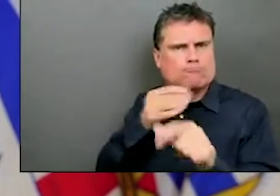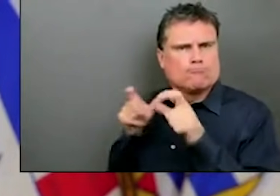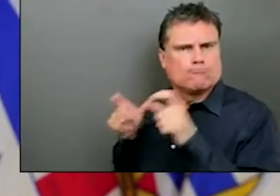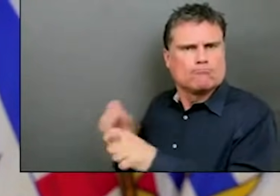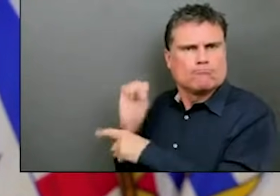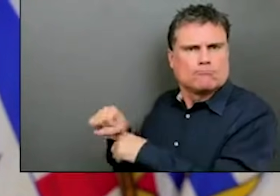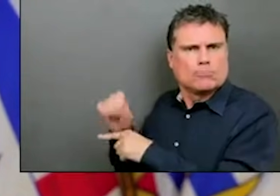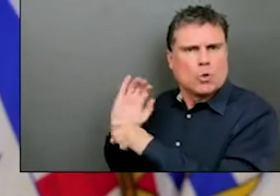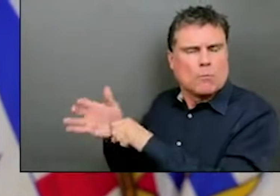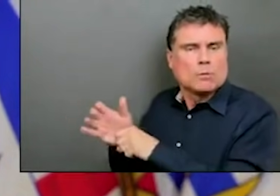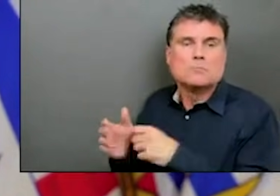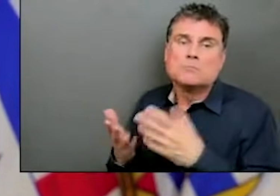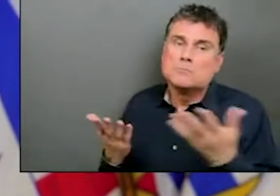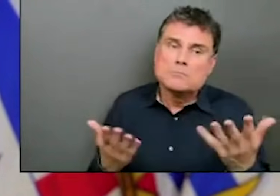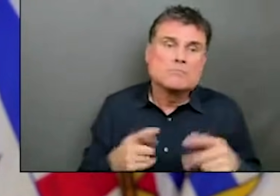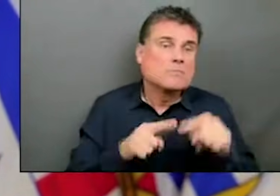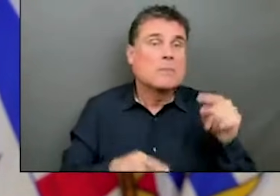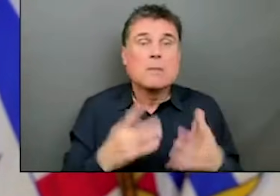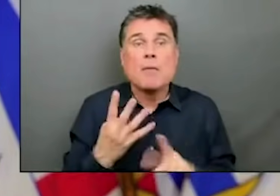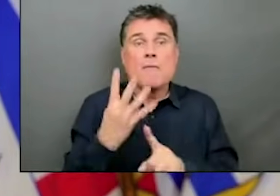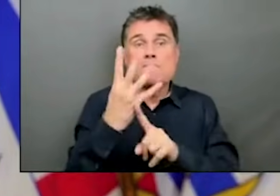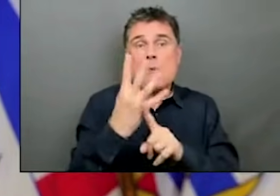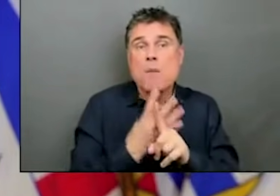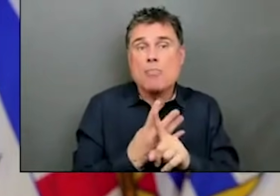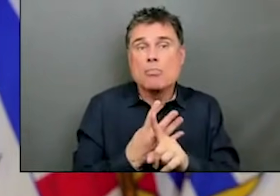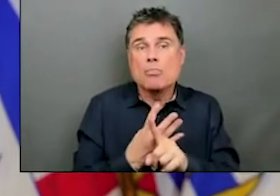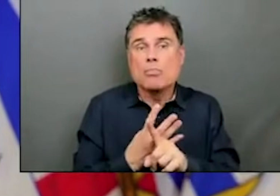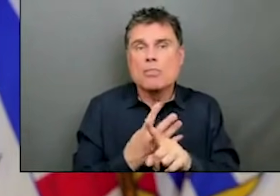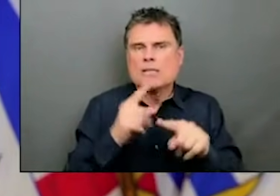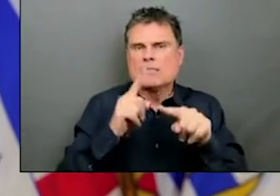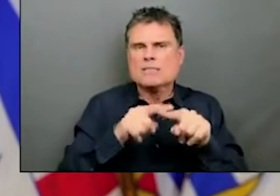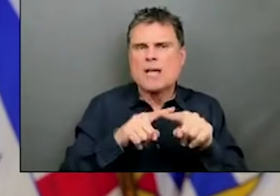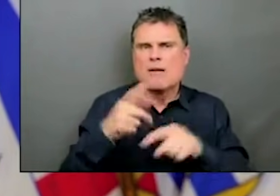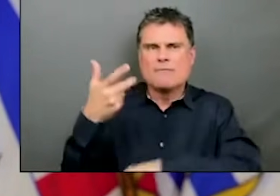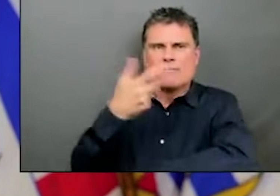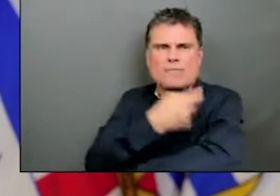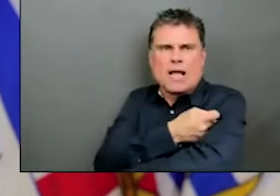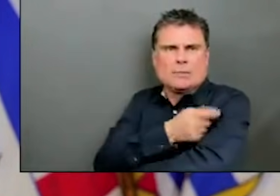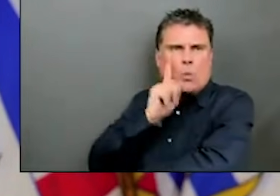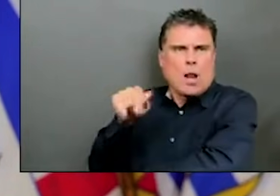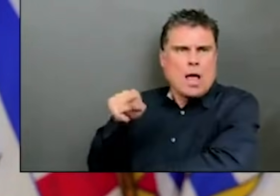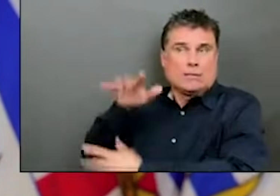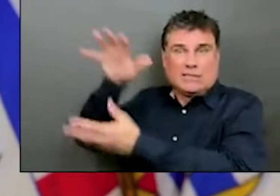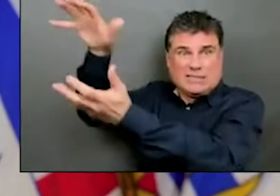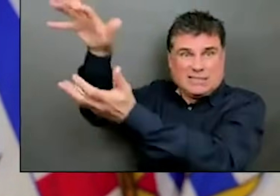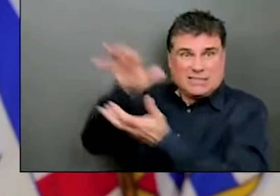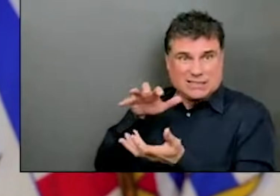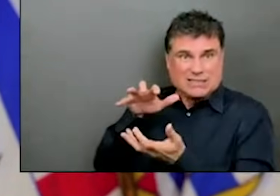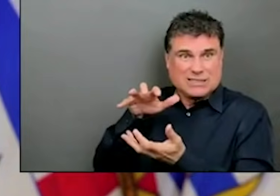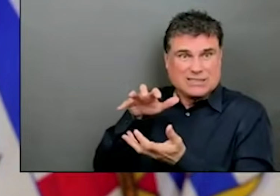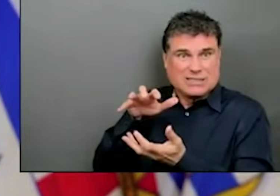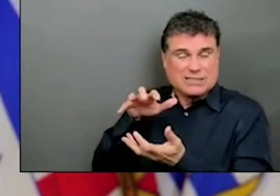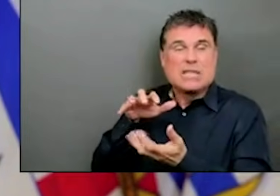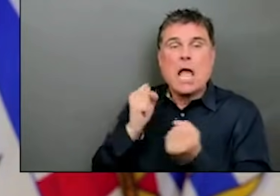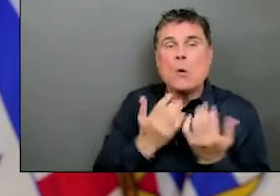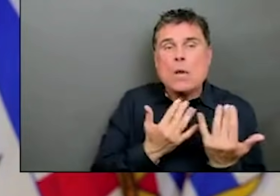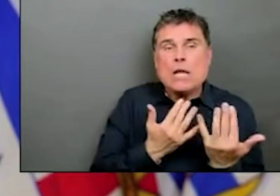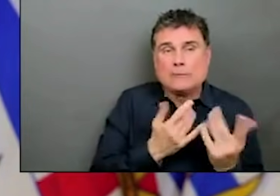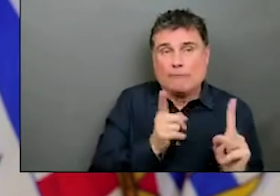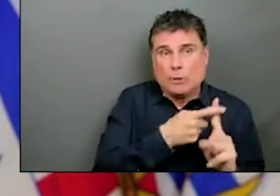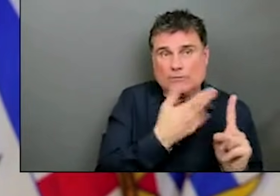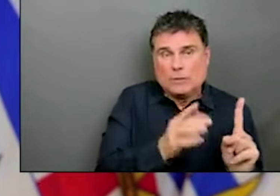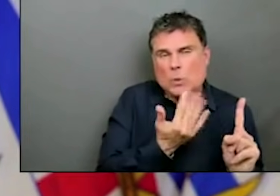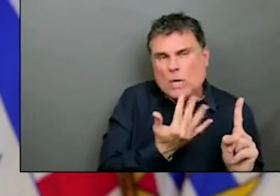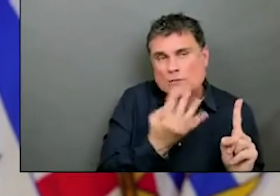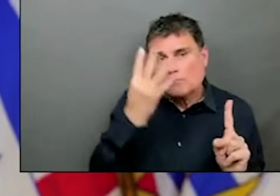months, depending on when our vaccine supply comes. But I also think we need to look at the data that we have from other vaccine programs